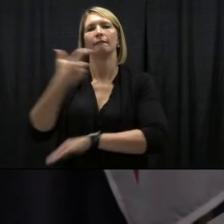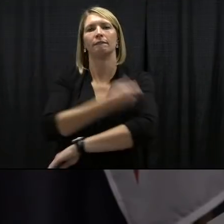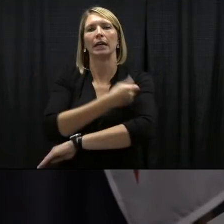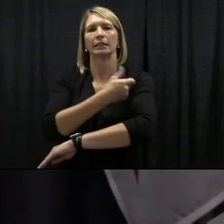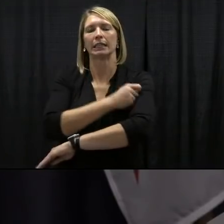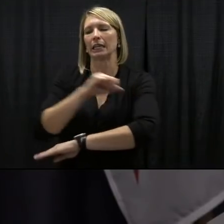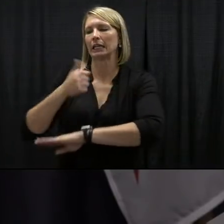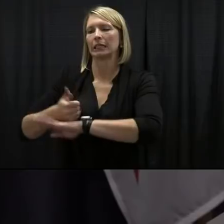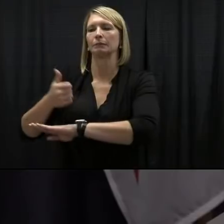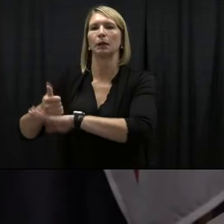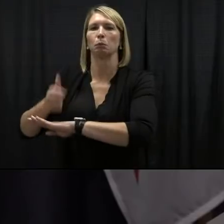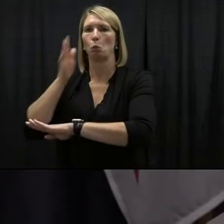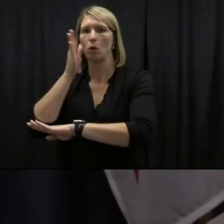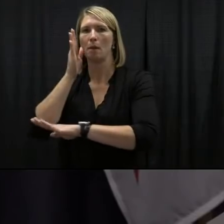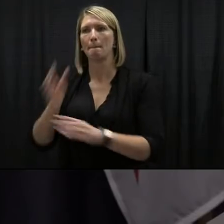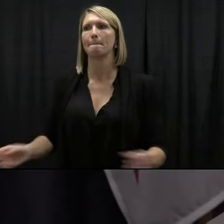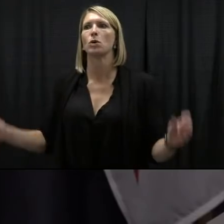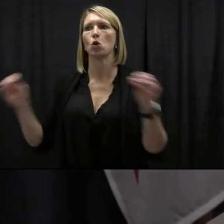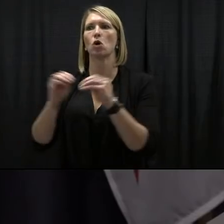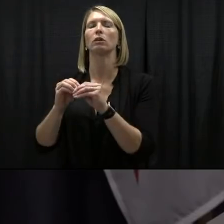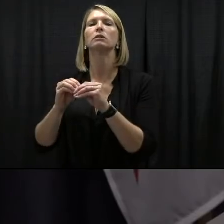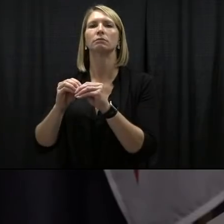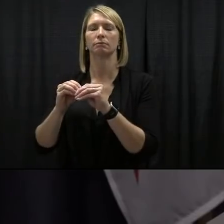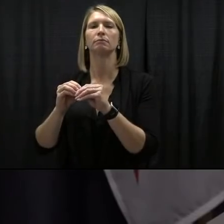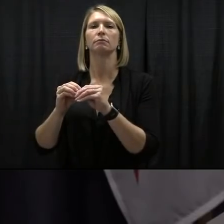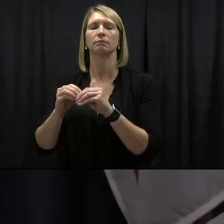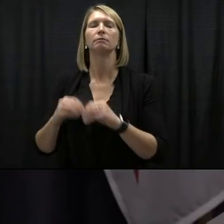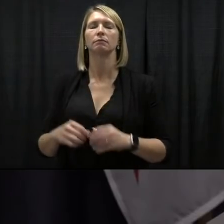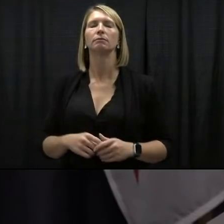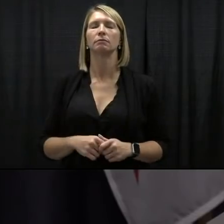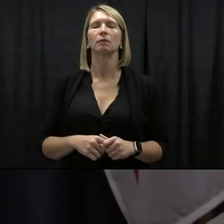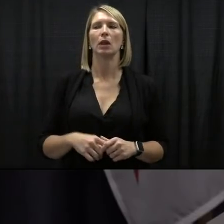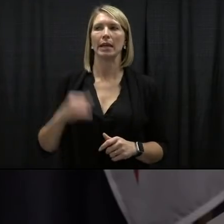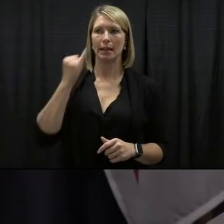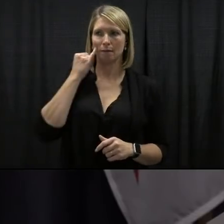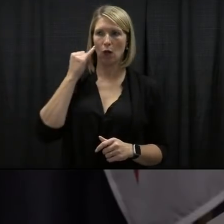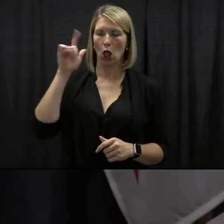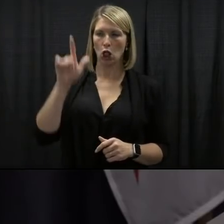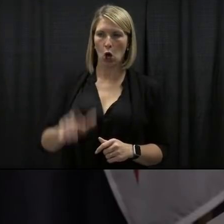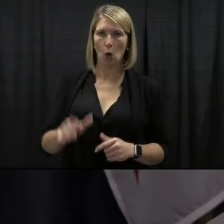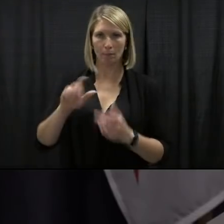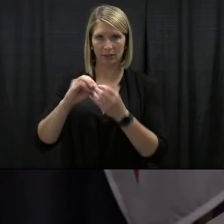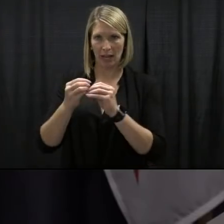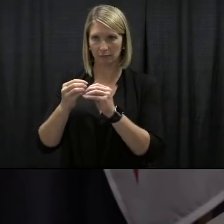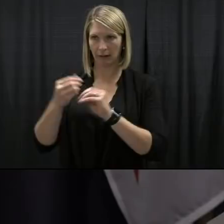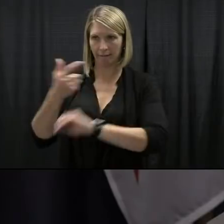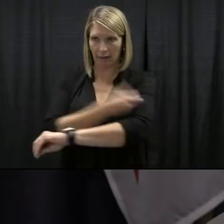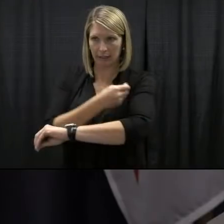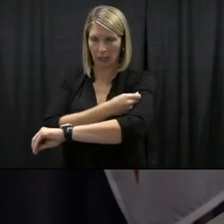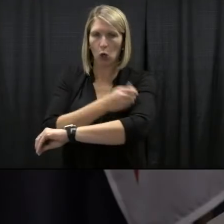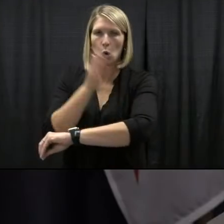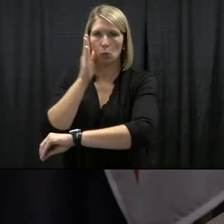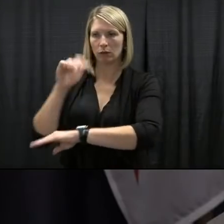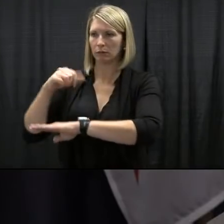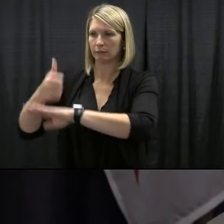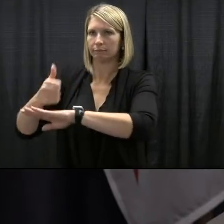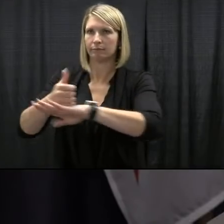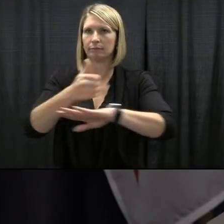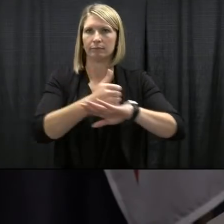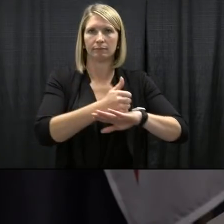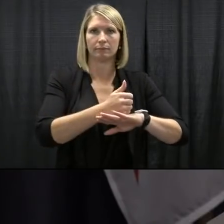low vaccination rates. But I would argue that events like